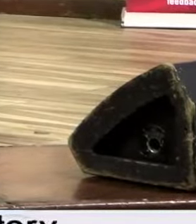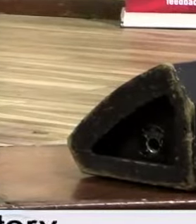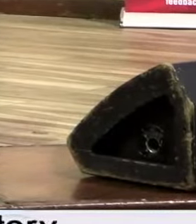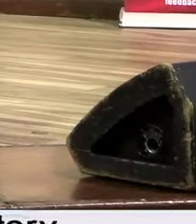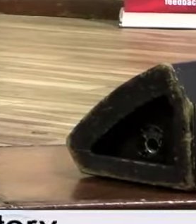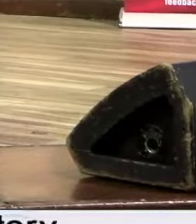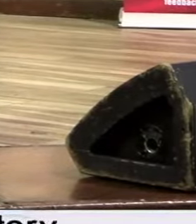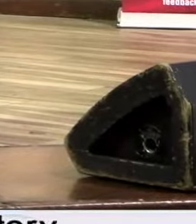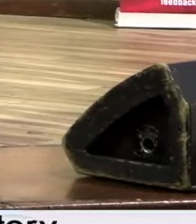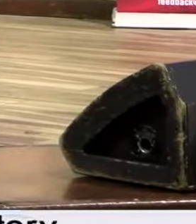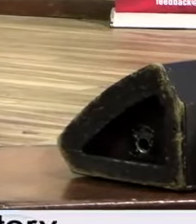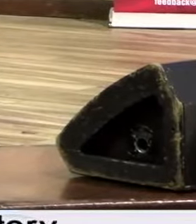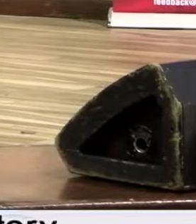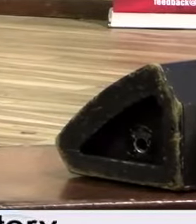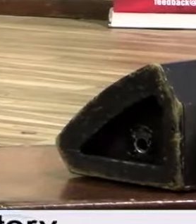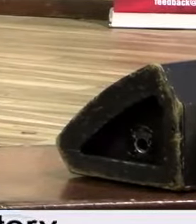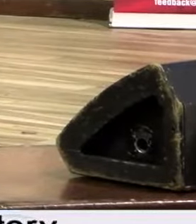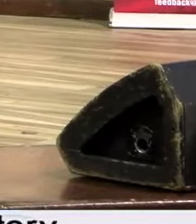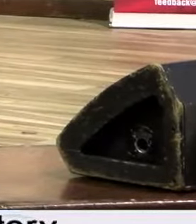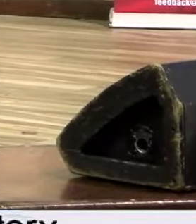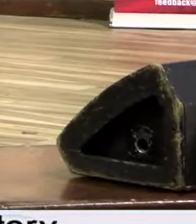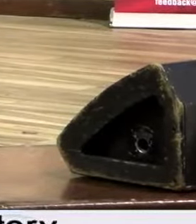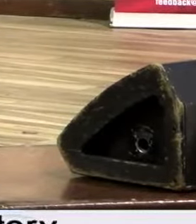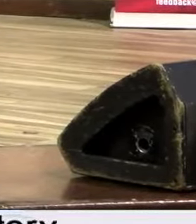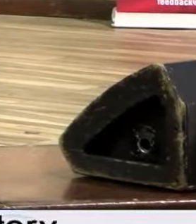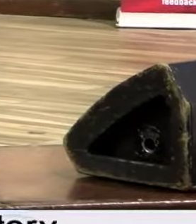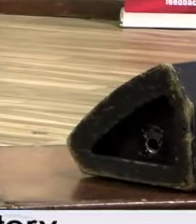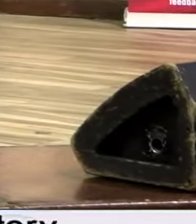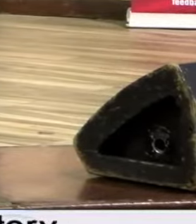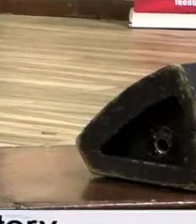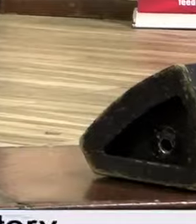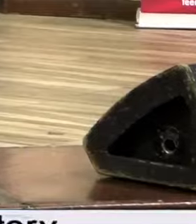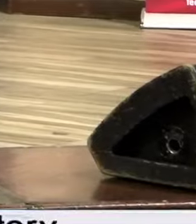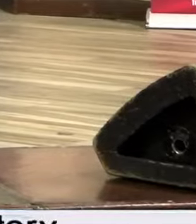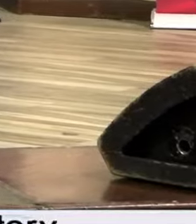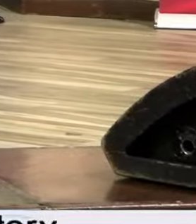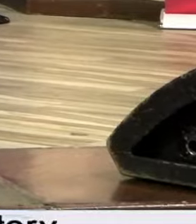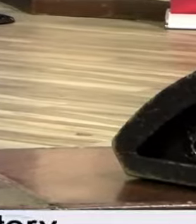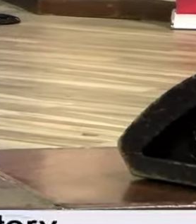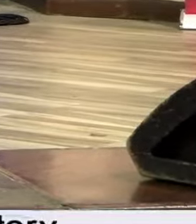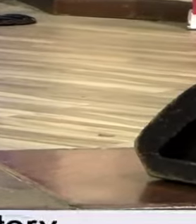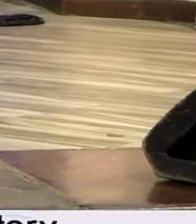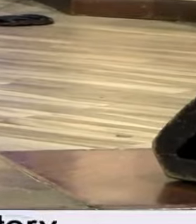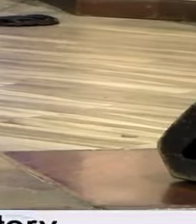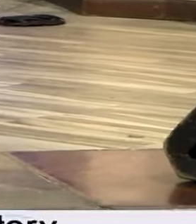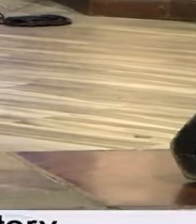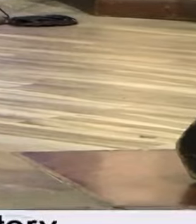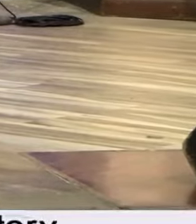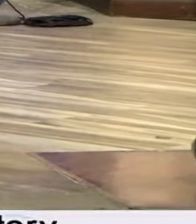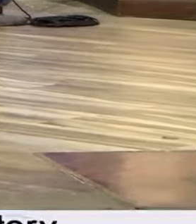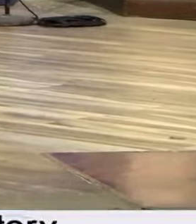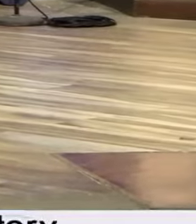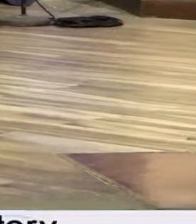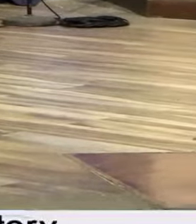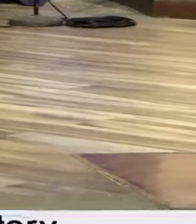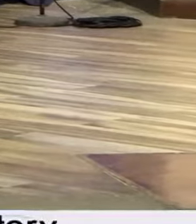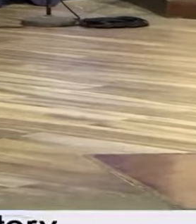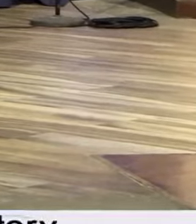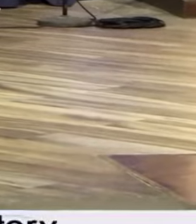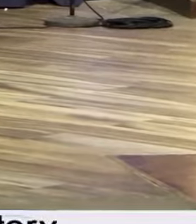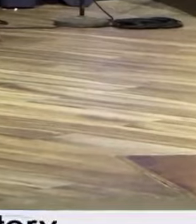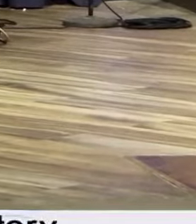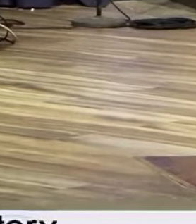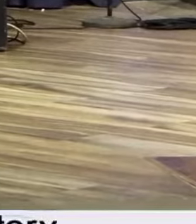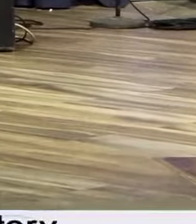and closed the him in a tomb to forget about him. Have you ever been forgotten? Have your friends ever thrown you